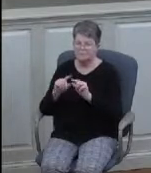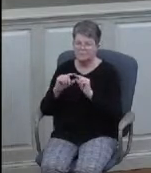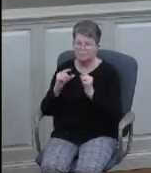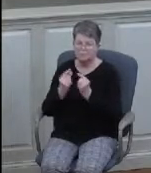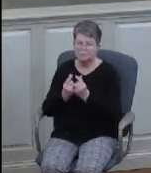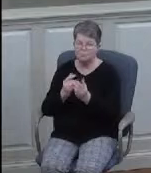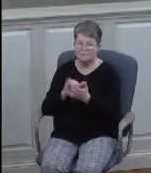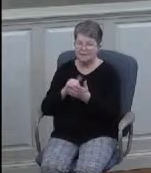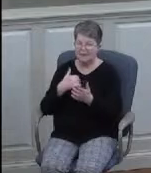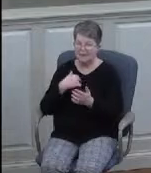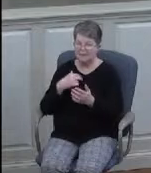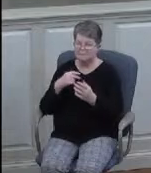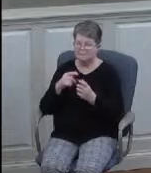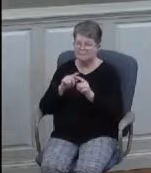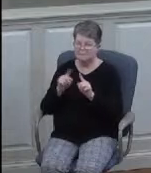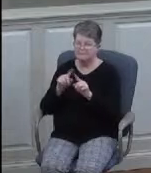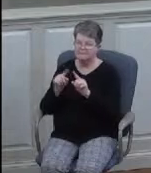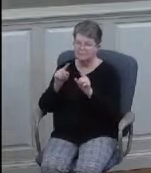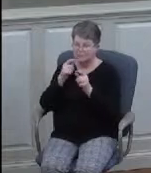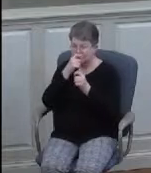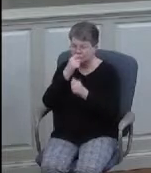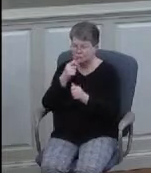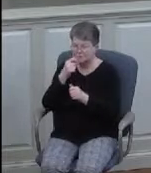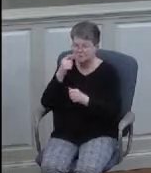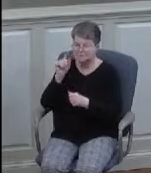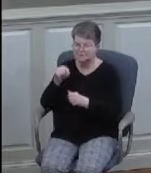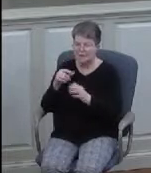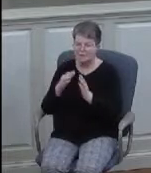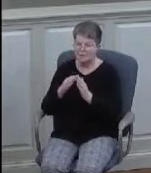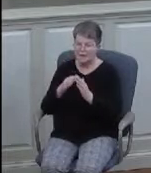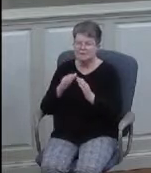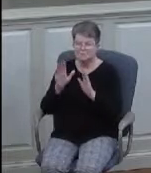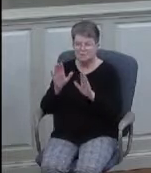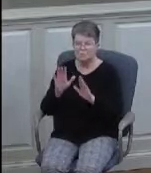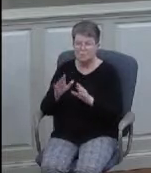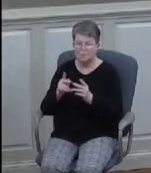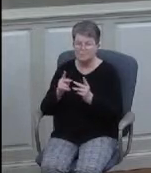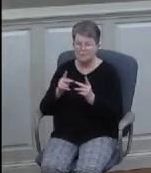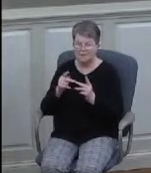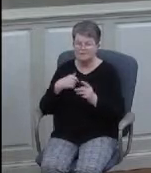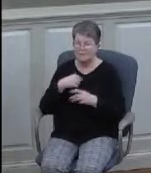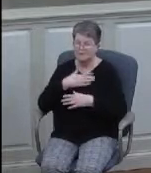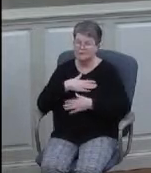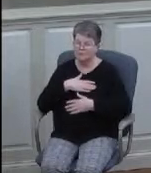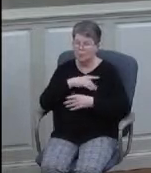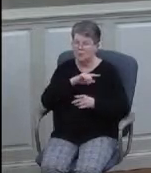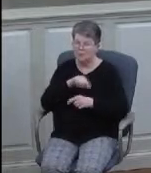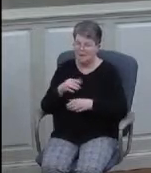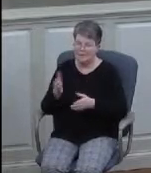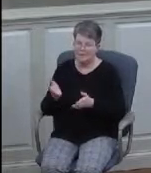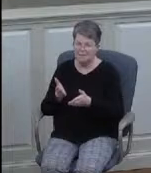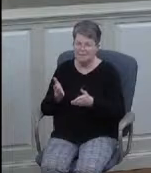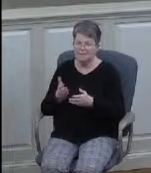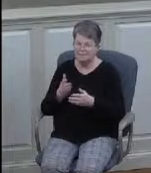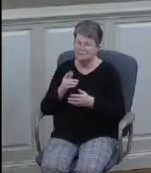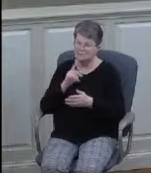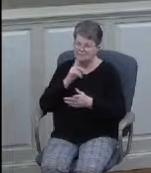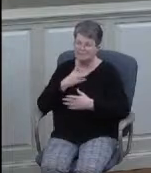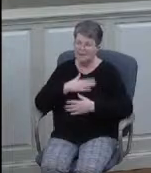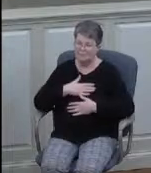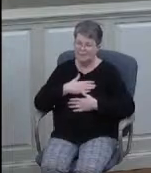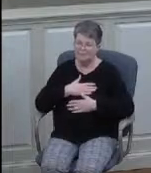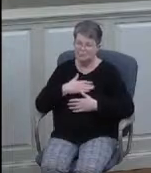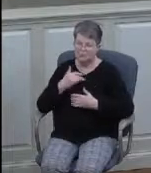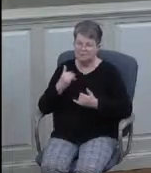that had different interests in the downtown, and it's a great place, and I enjoy coming here, and it's been a pleasure. So I